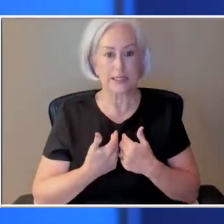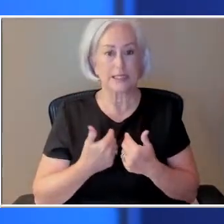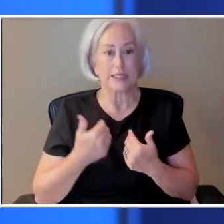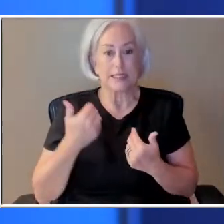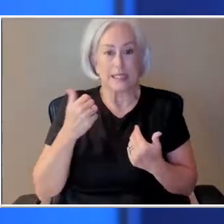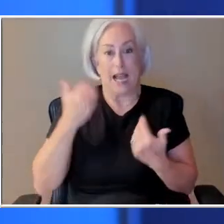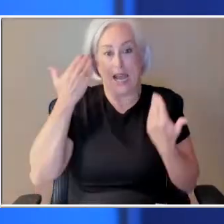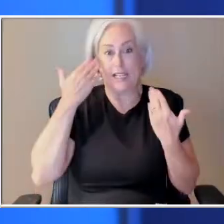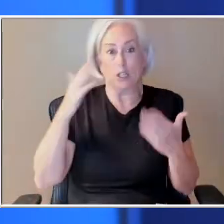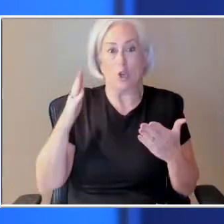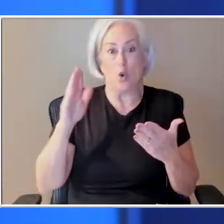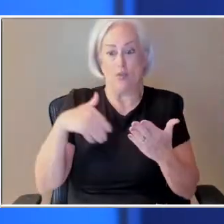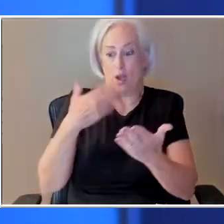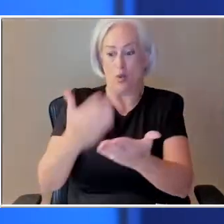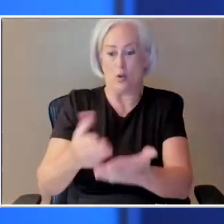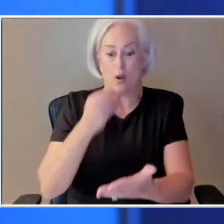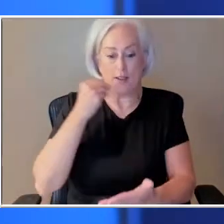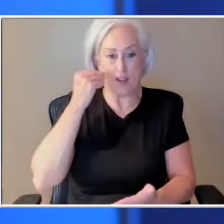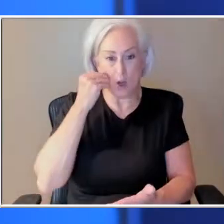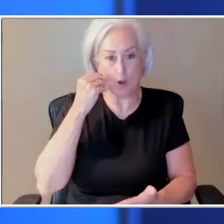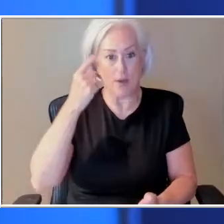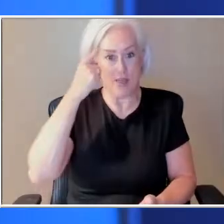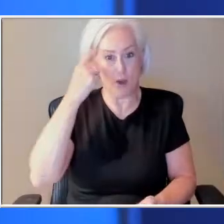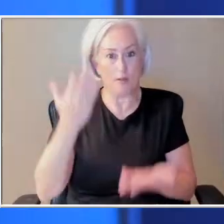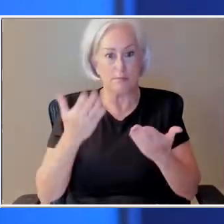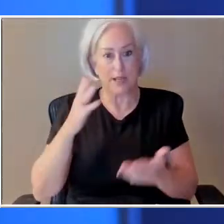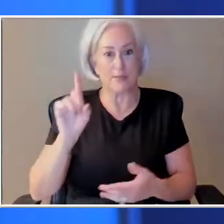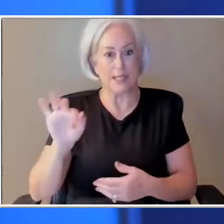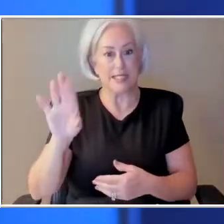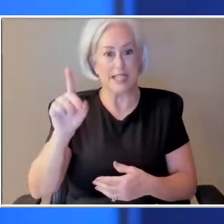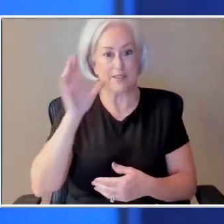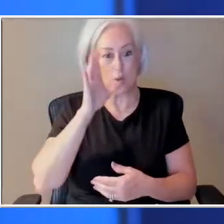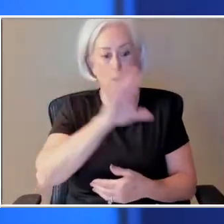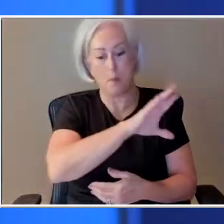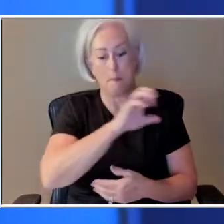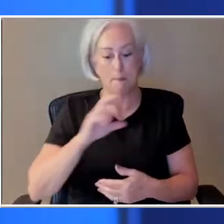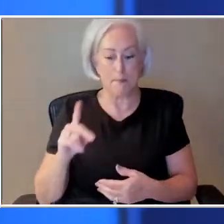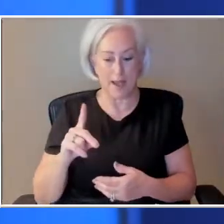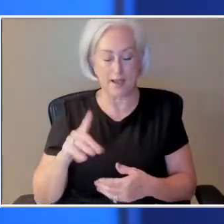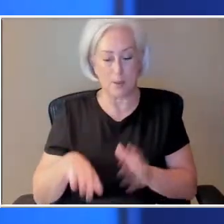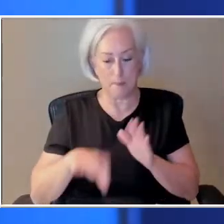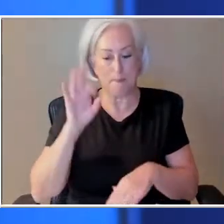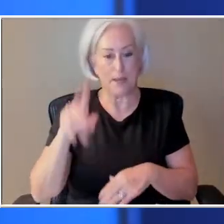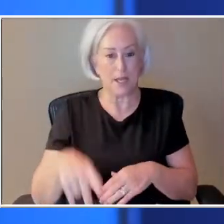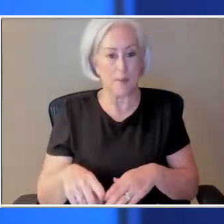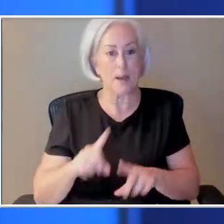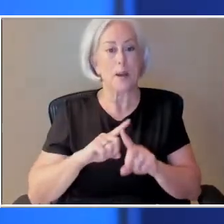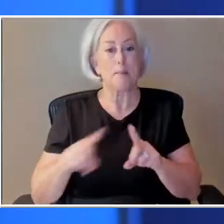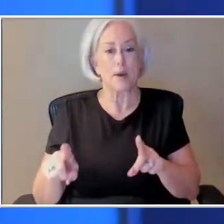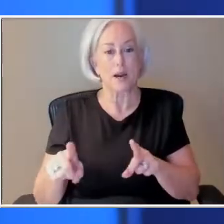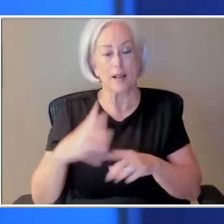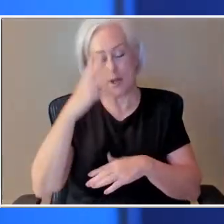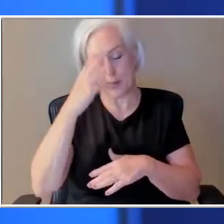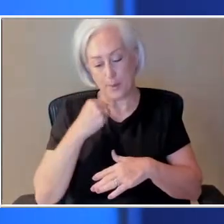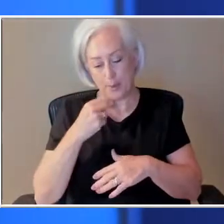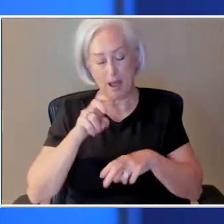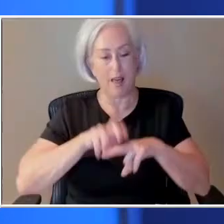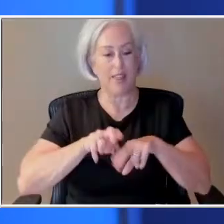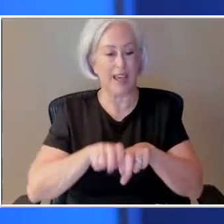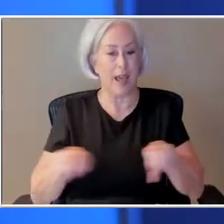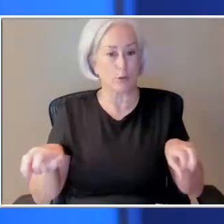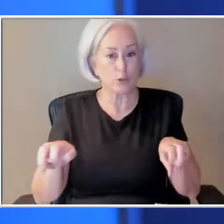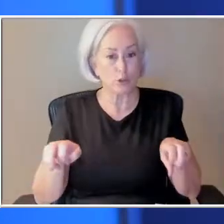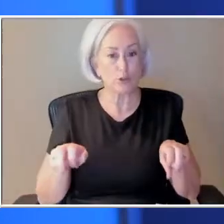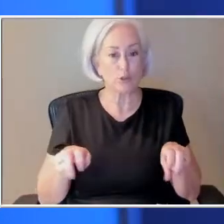I might have to call David to come and pick me up. But I did make it home, fell asleep on the couch, and when he got home, I